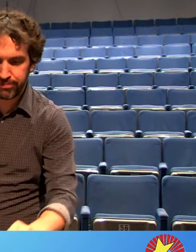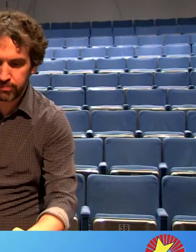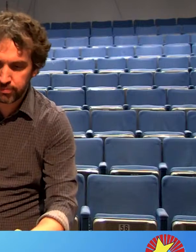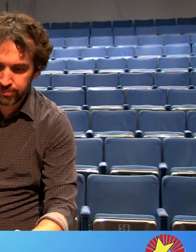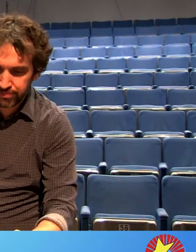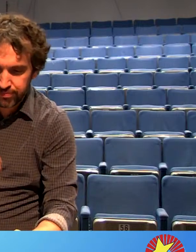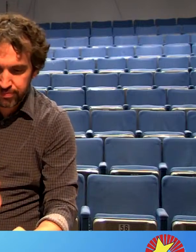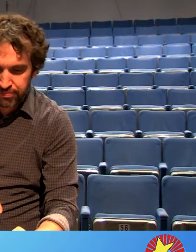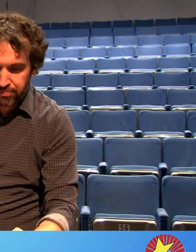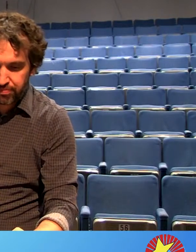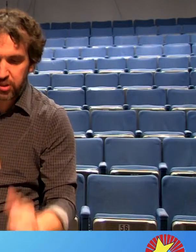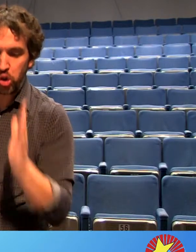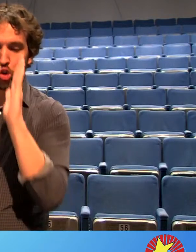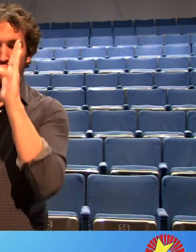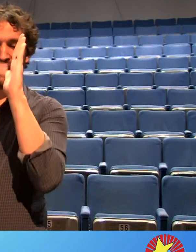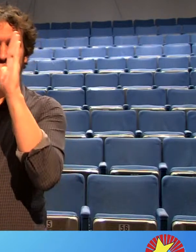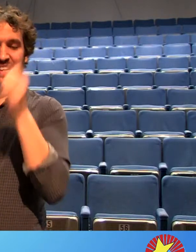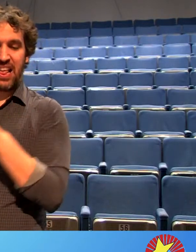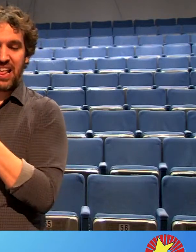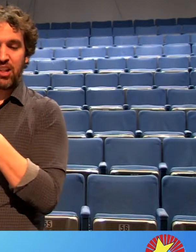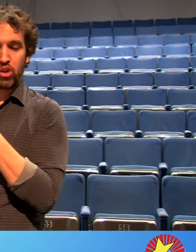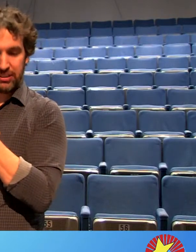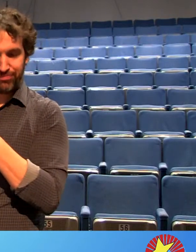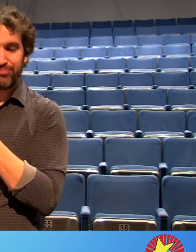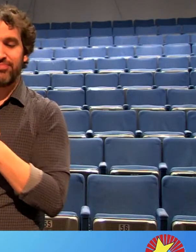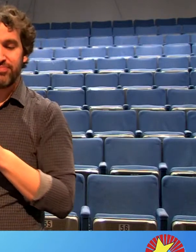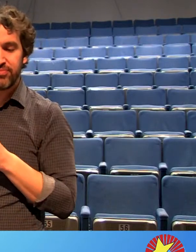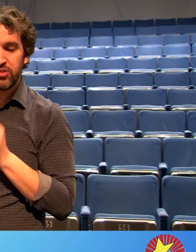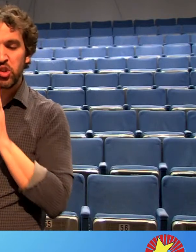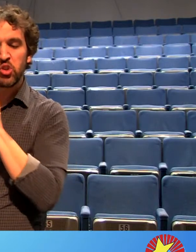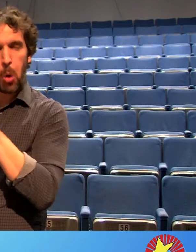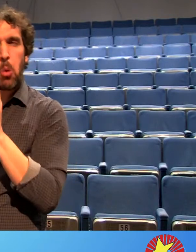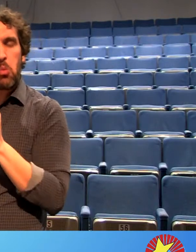which indicates that we are doing well in that subject area.